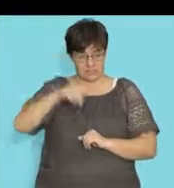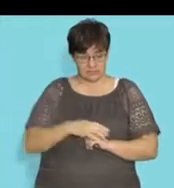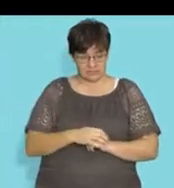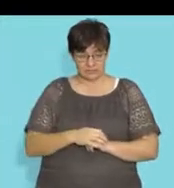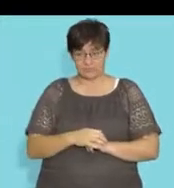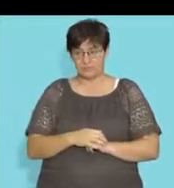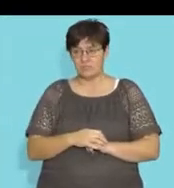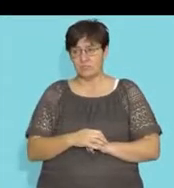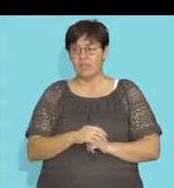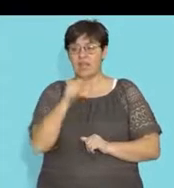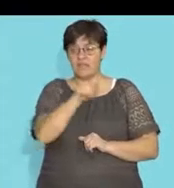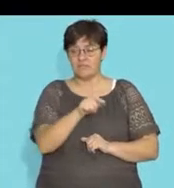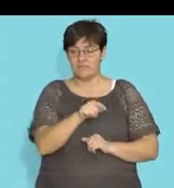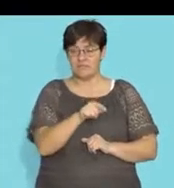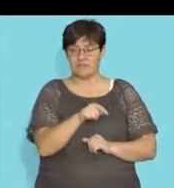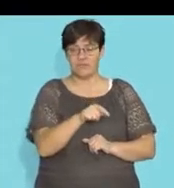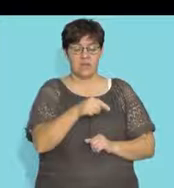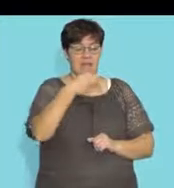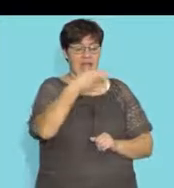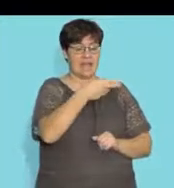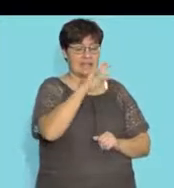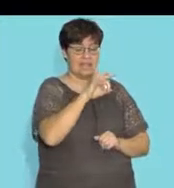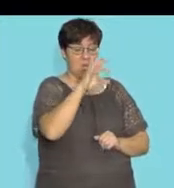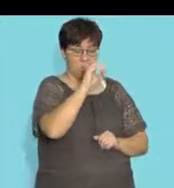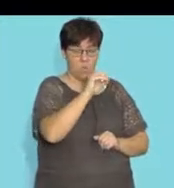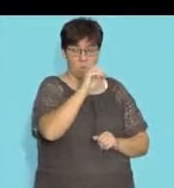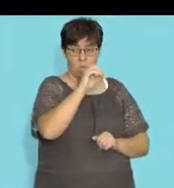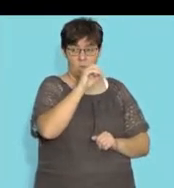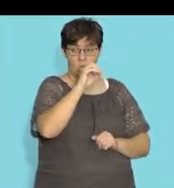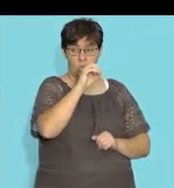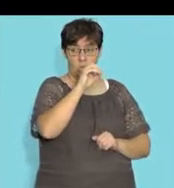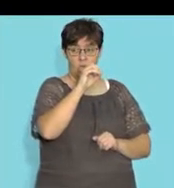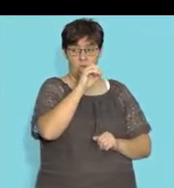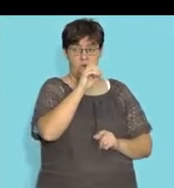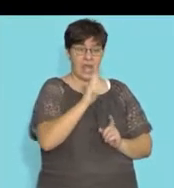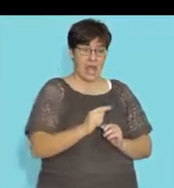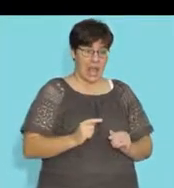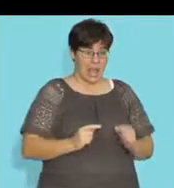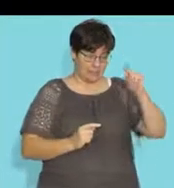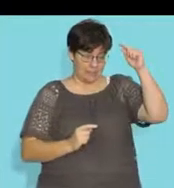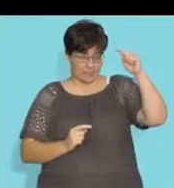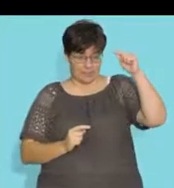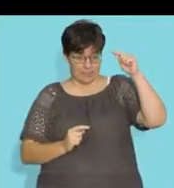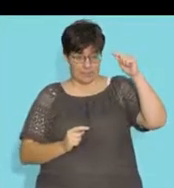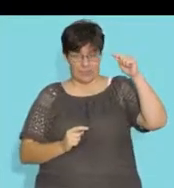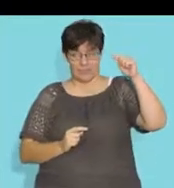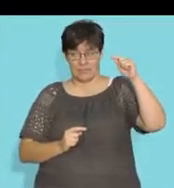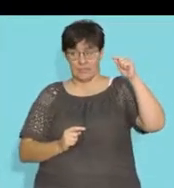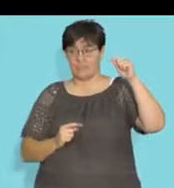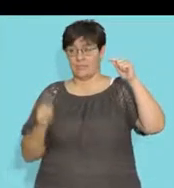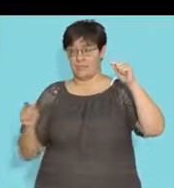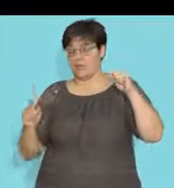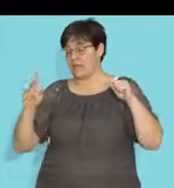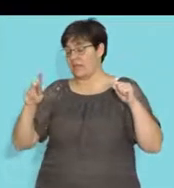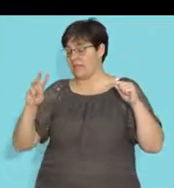basically means that if the hydronium ion concentration will increase,